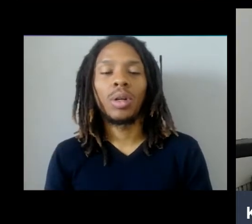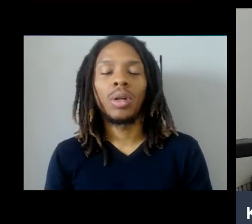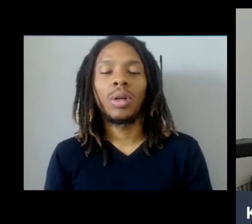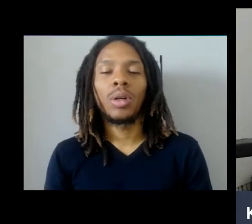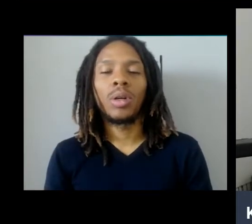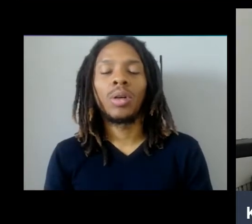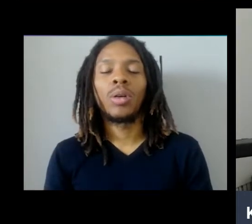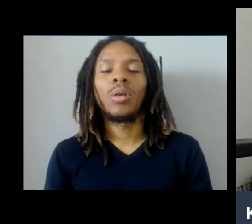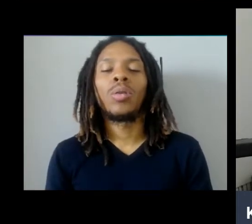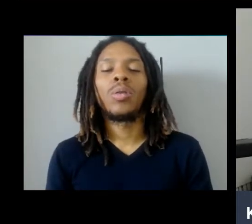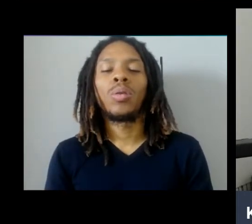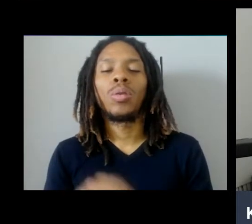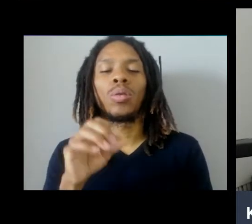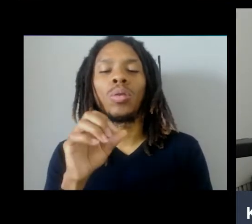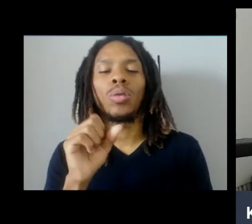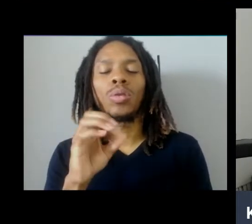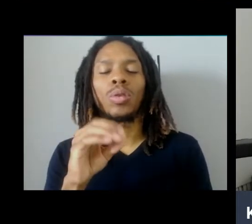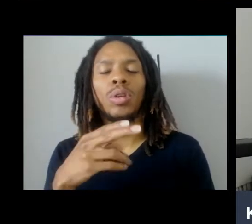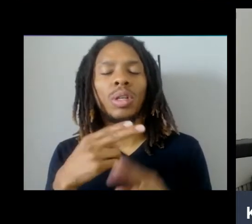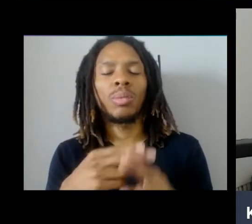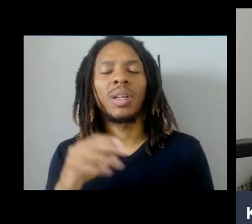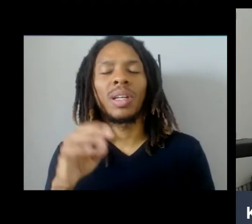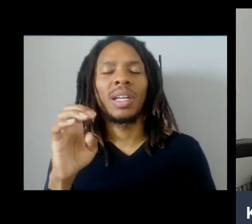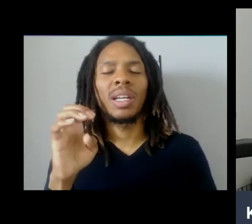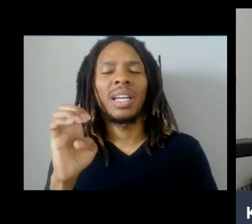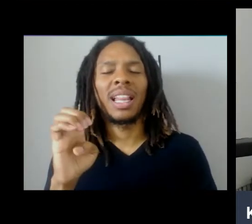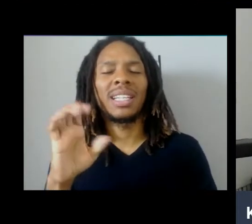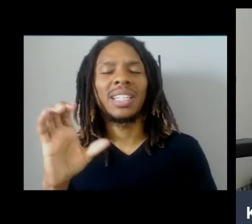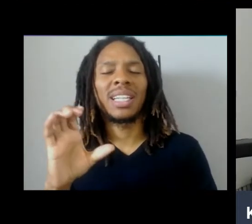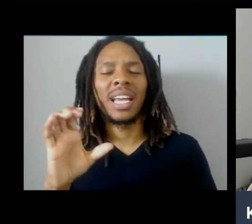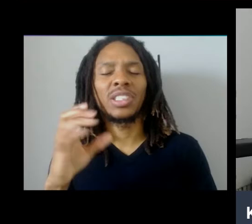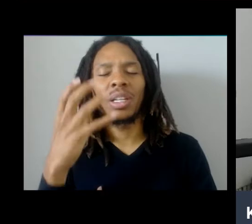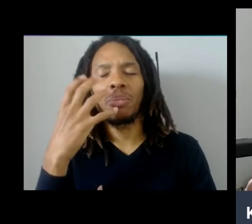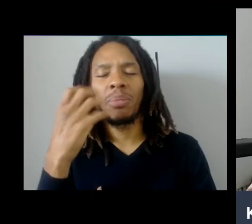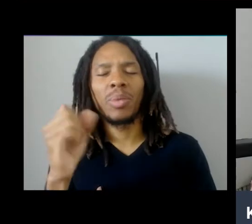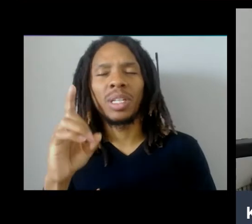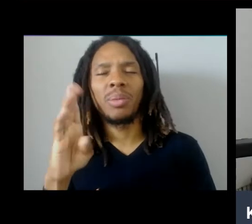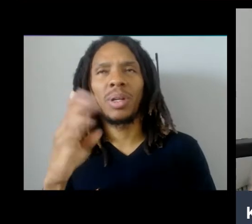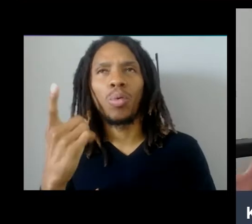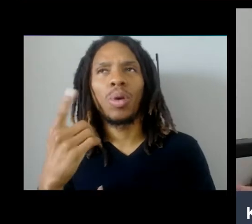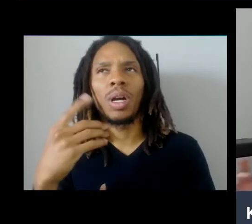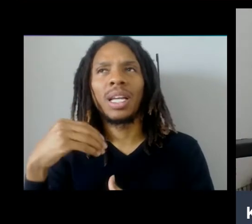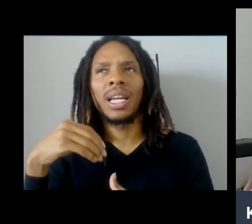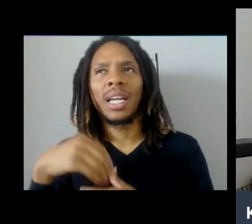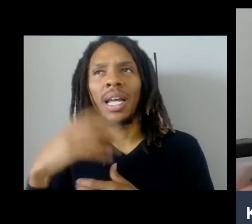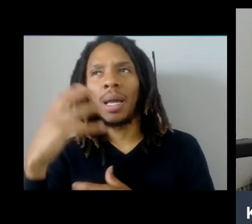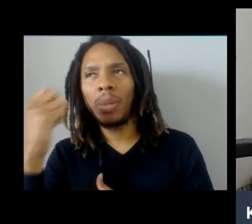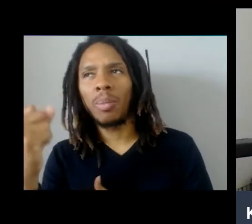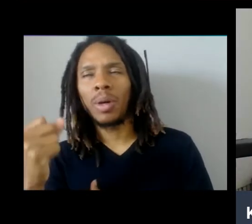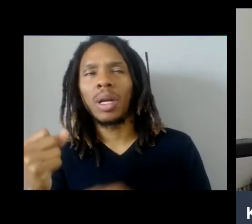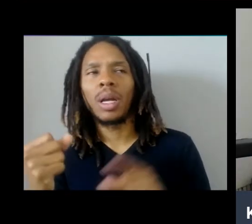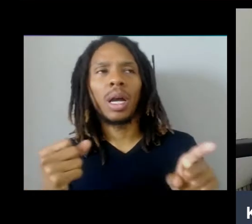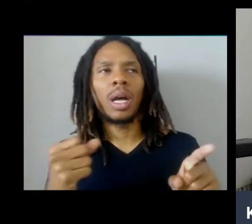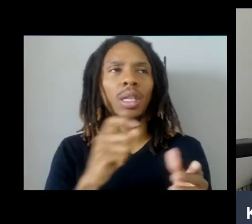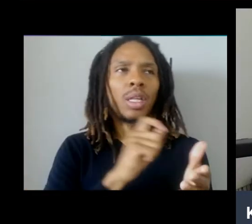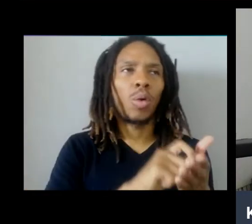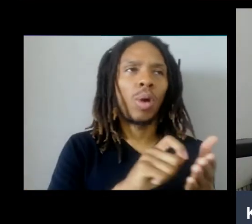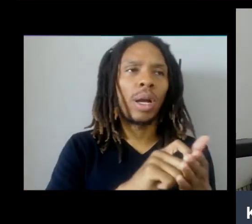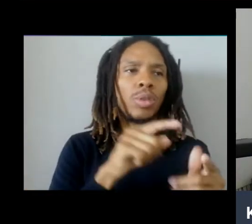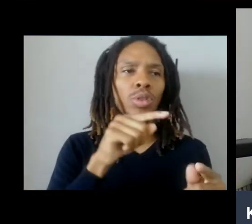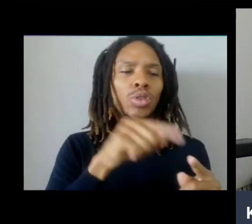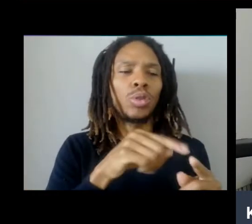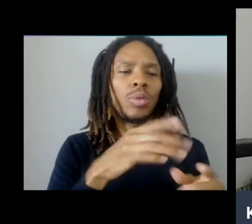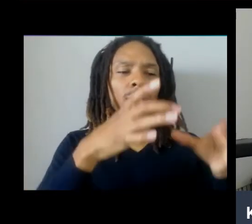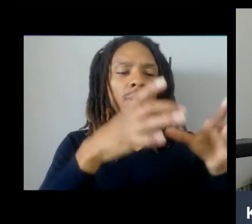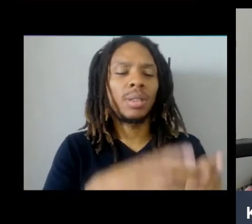So you're mentioning ElastiCache and MemoryDB. One is, in memory as cache, and then the other one actually writes it to a disk. What are some of those